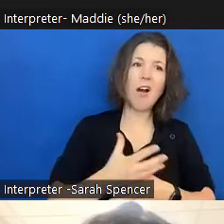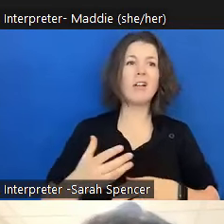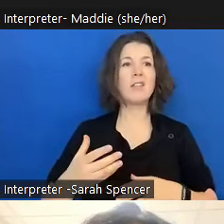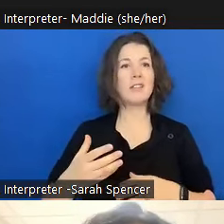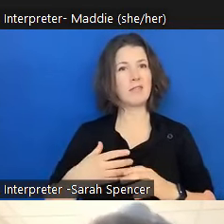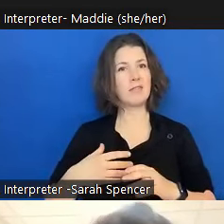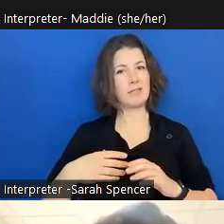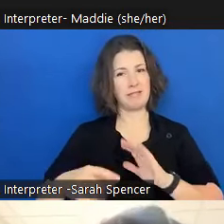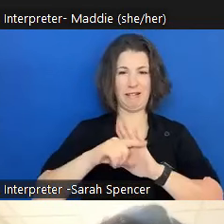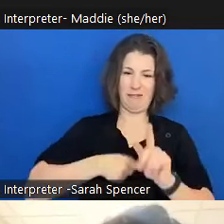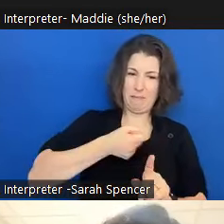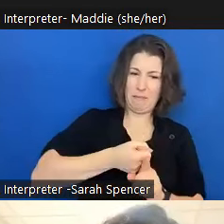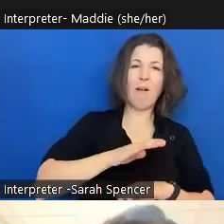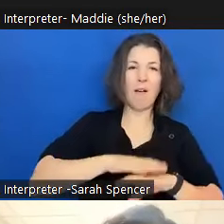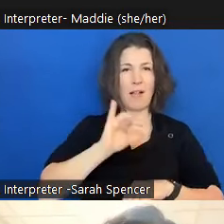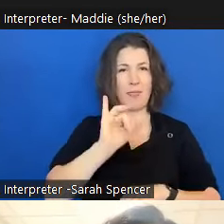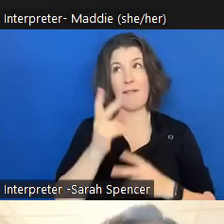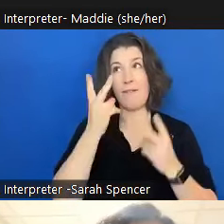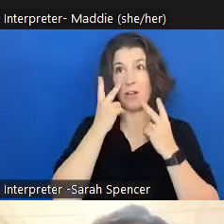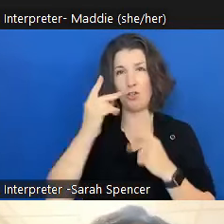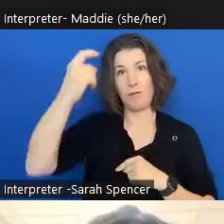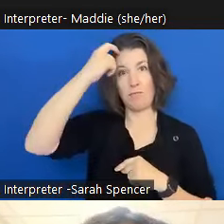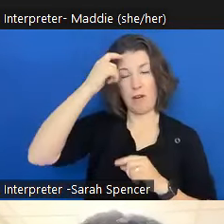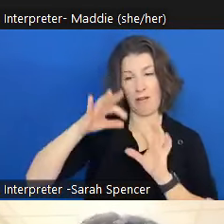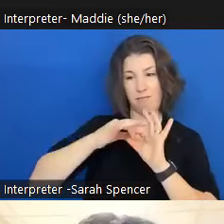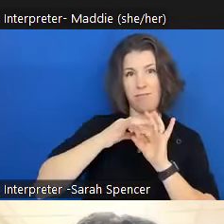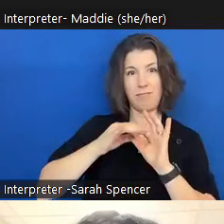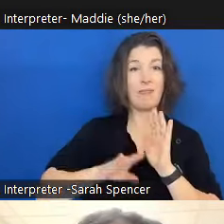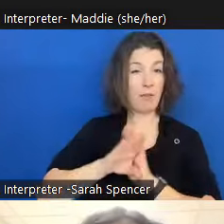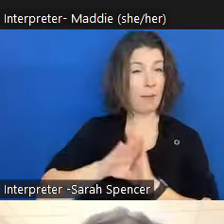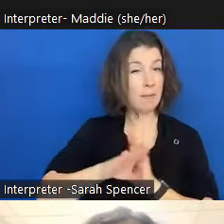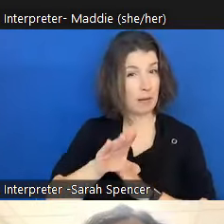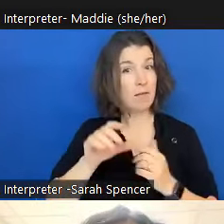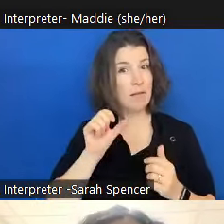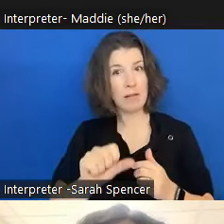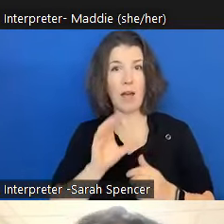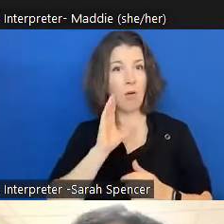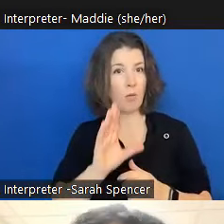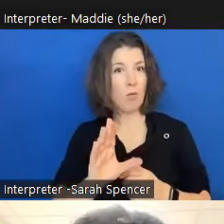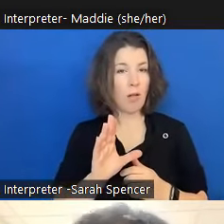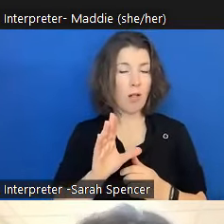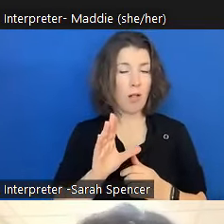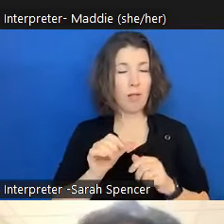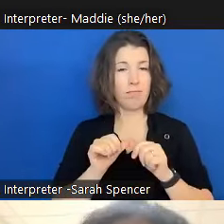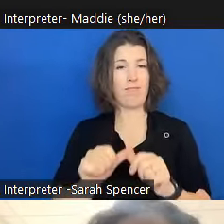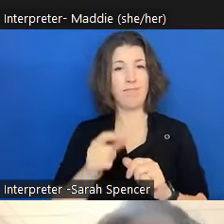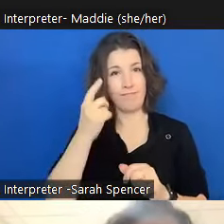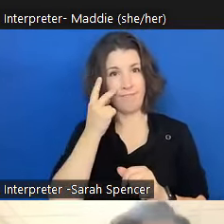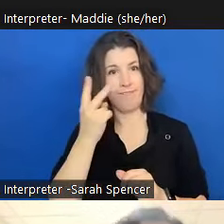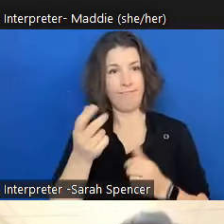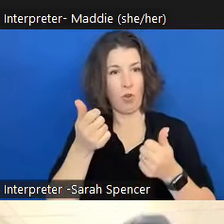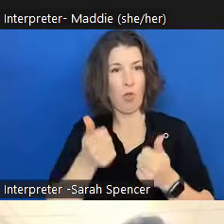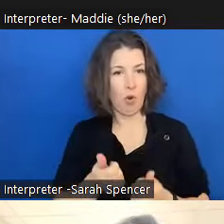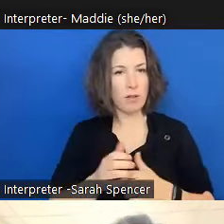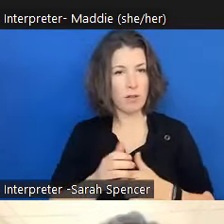vision loss irreparably. If we're looking at all of these examples, they all are very different. And this